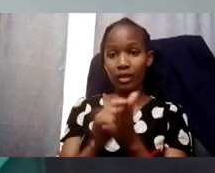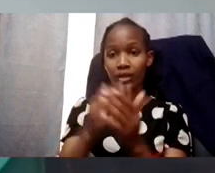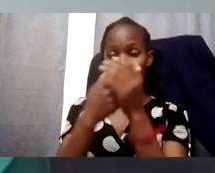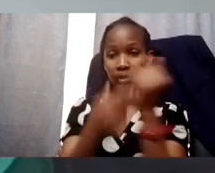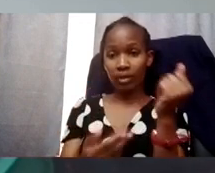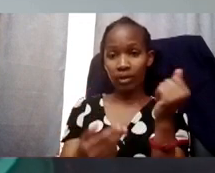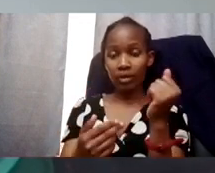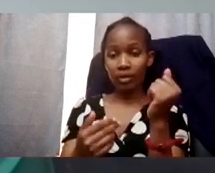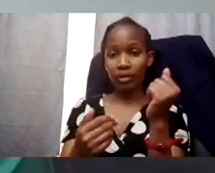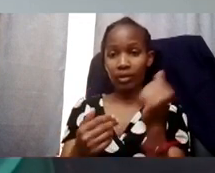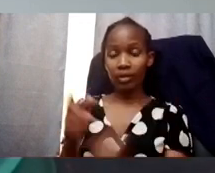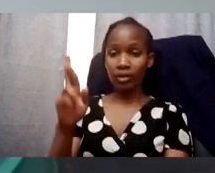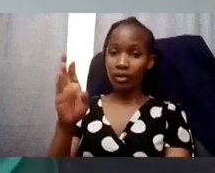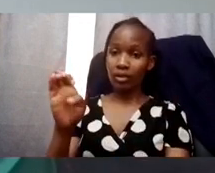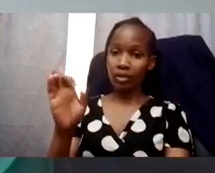communities benefit.